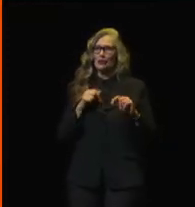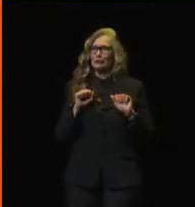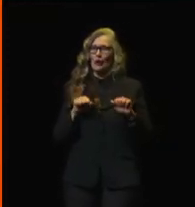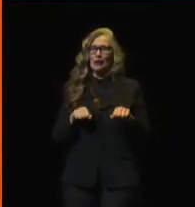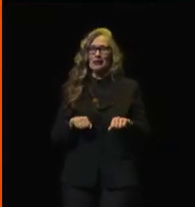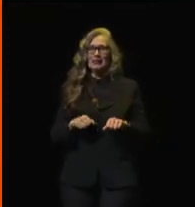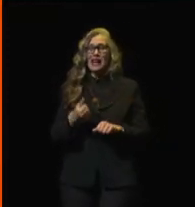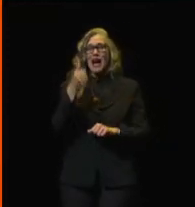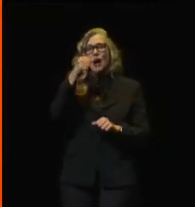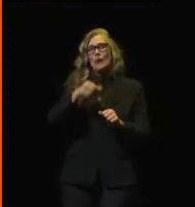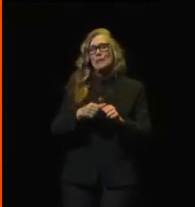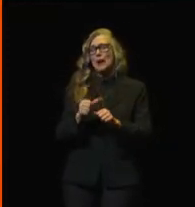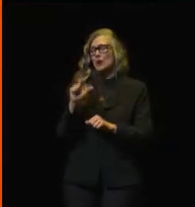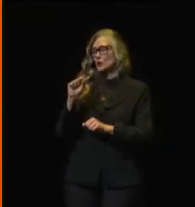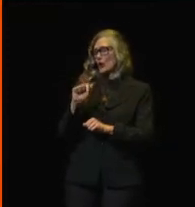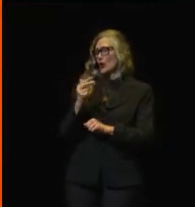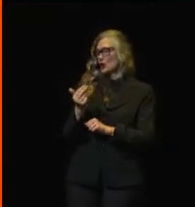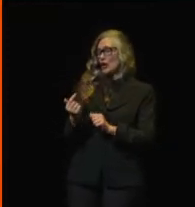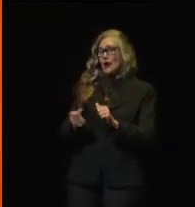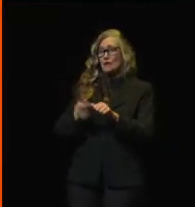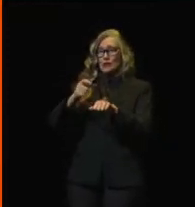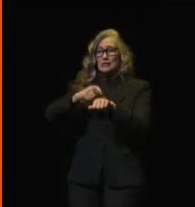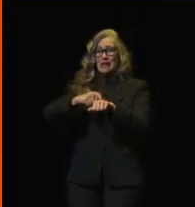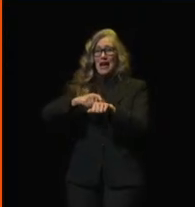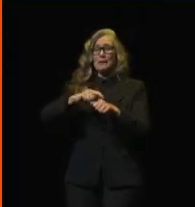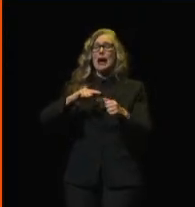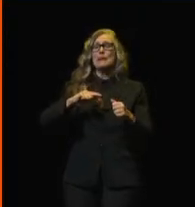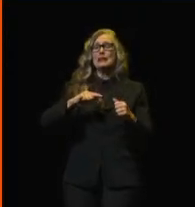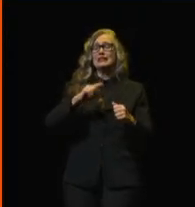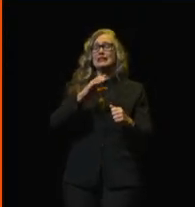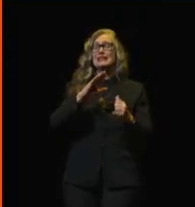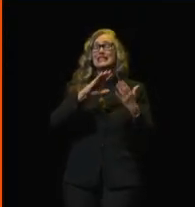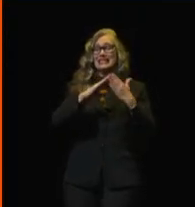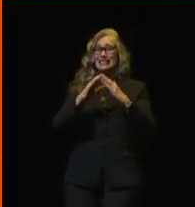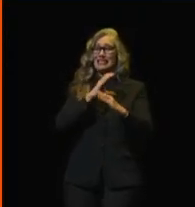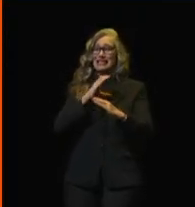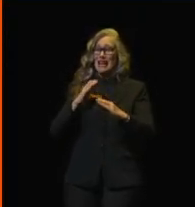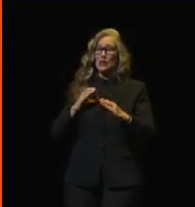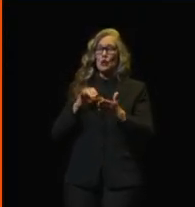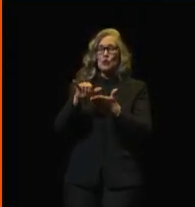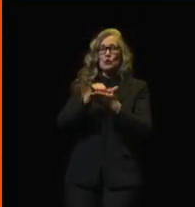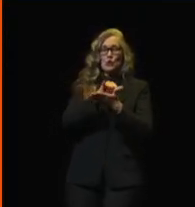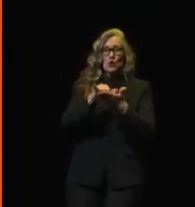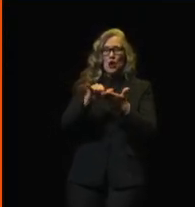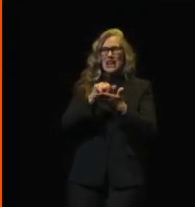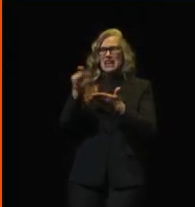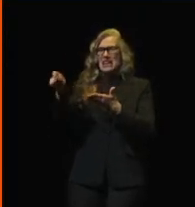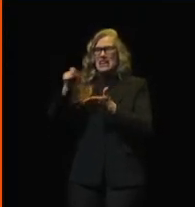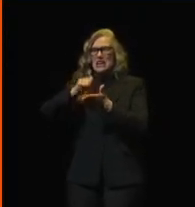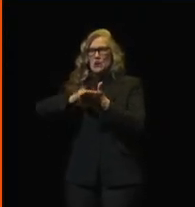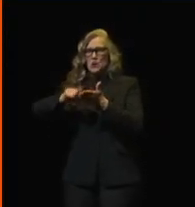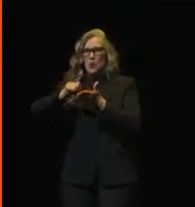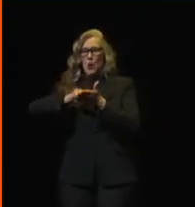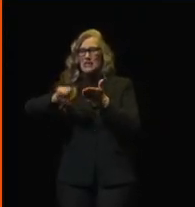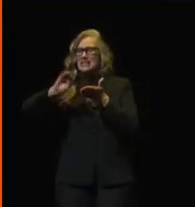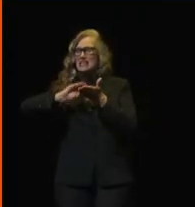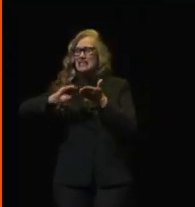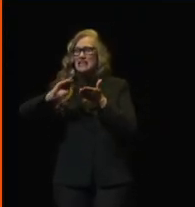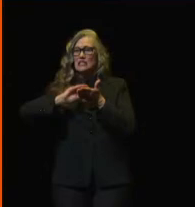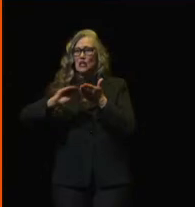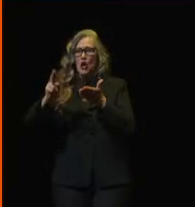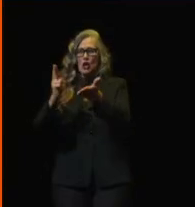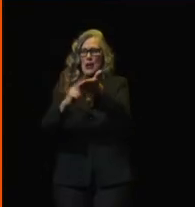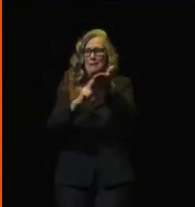in 2013, during my first term in the city council. Ady had drafted a discharge petition to push a